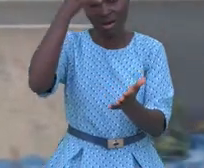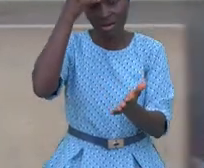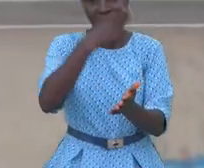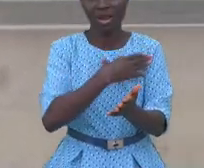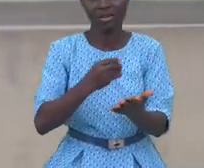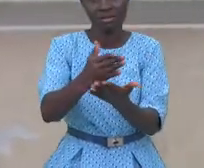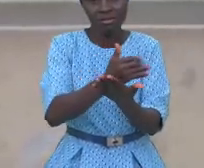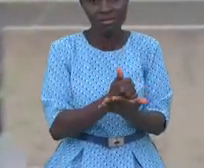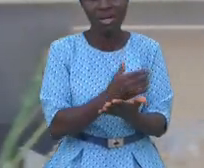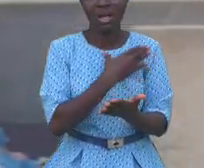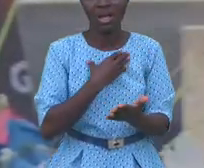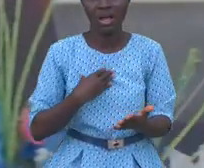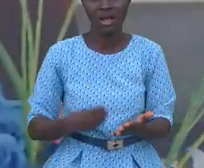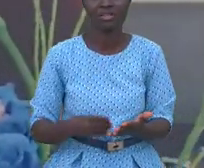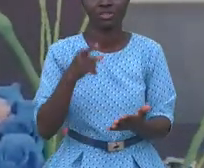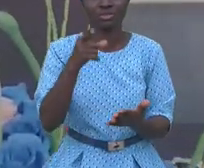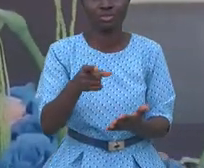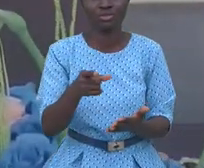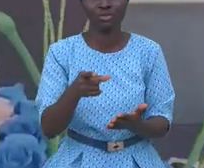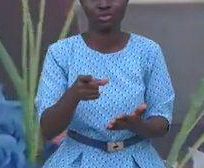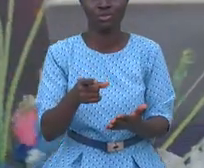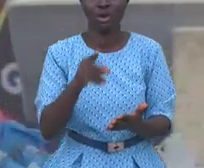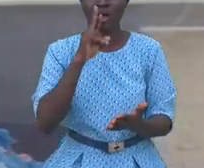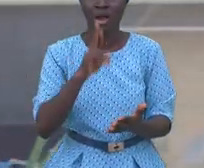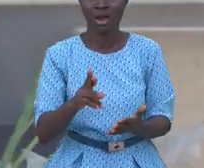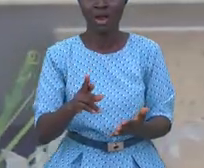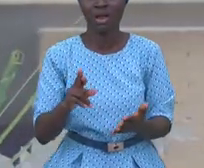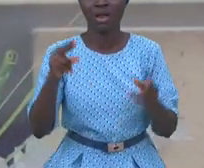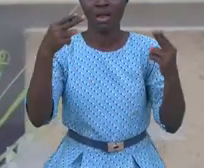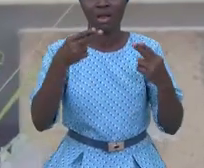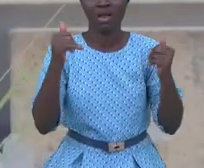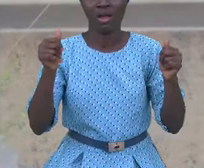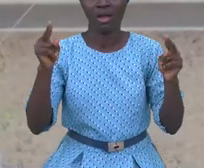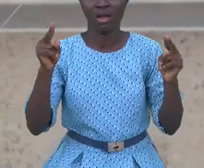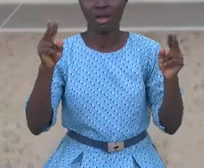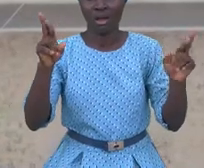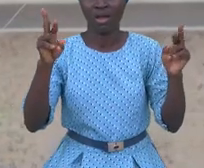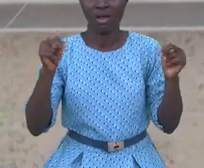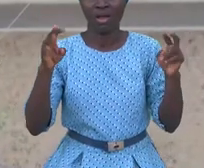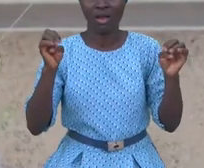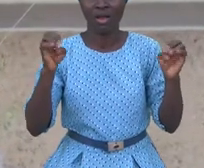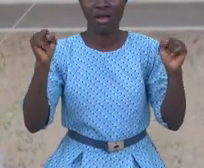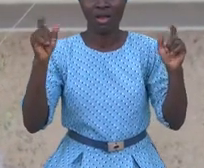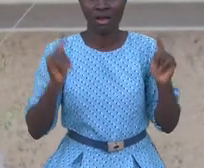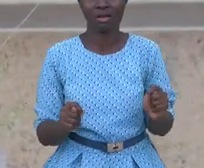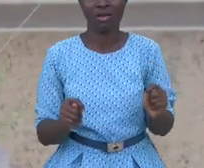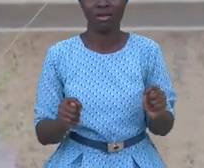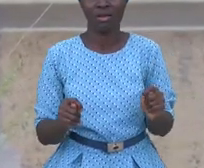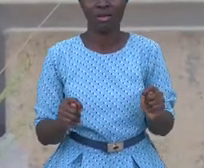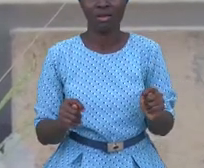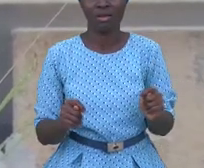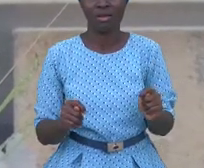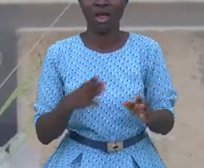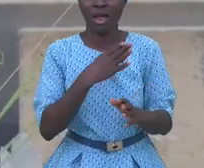are honest. Honest. You come to life and it's like you are awake.